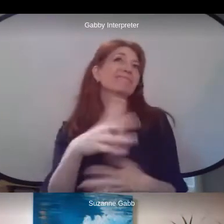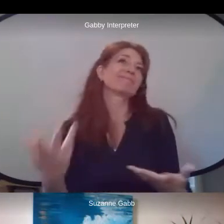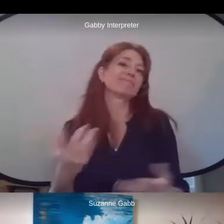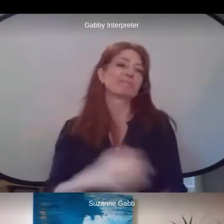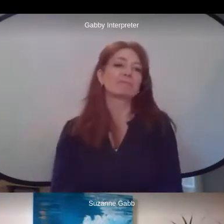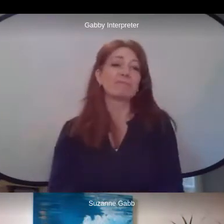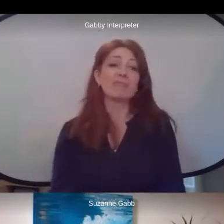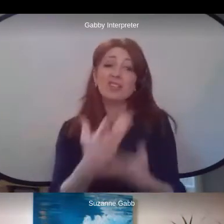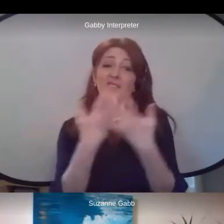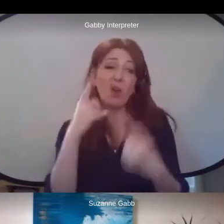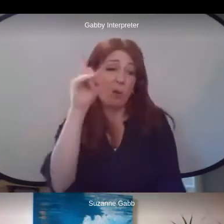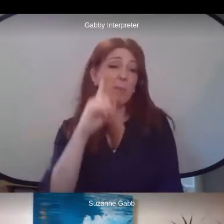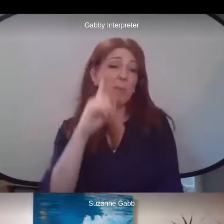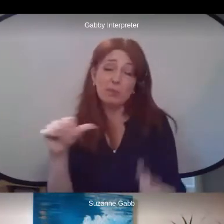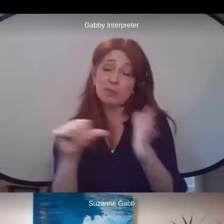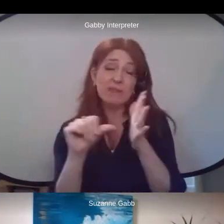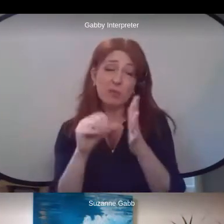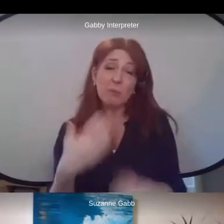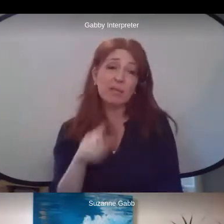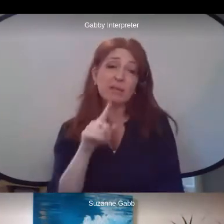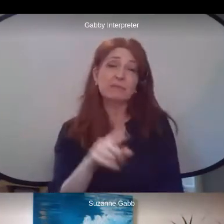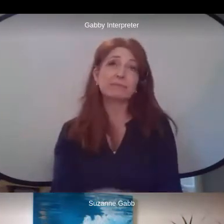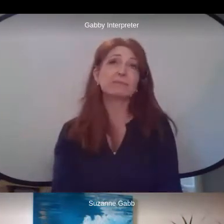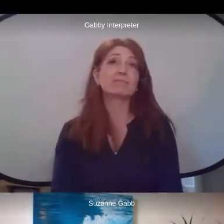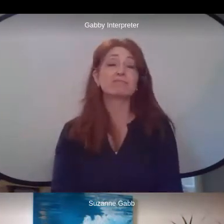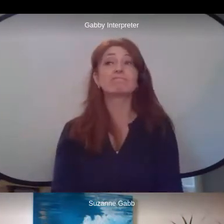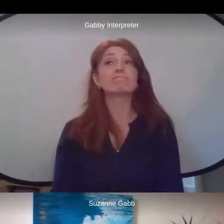been tricky, and that is still going on. But,